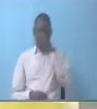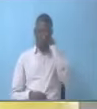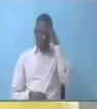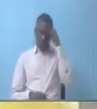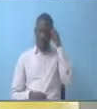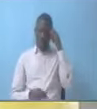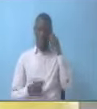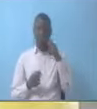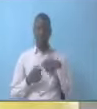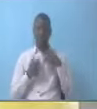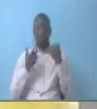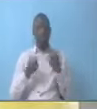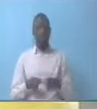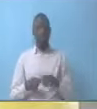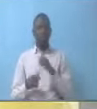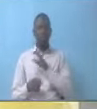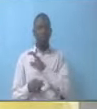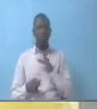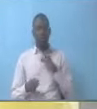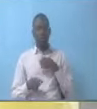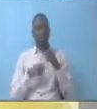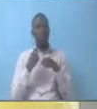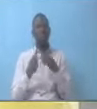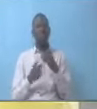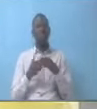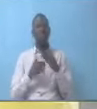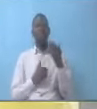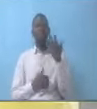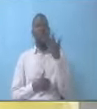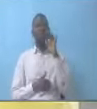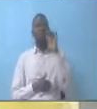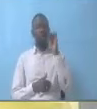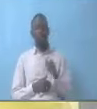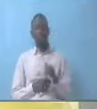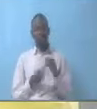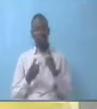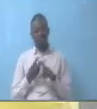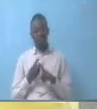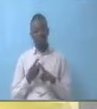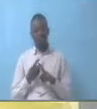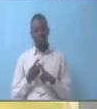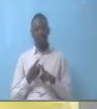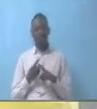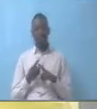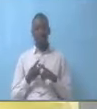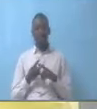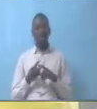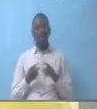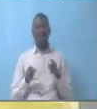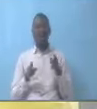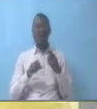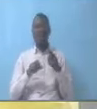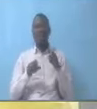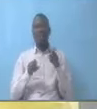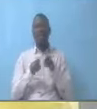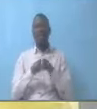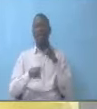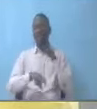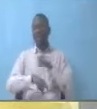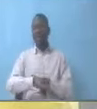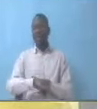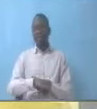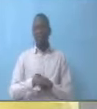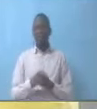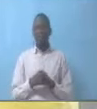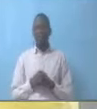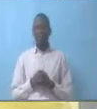liggey, I lost my property for a decade, ñakna suma kër gi ci diira fukki at, and at the appropriate time be ci waxtu wi gel